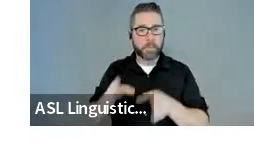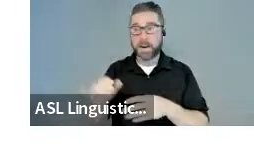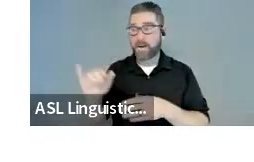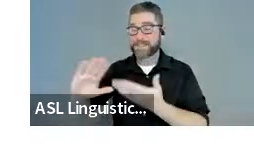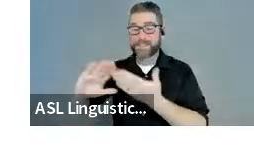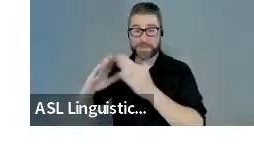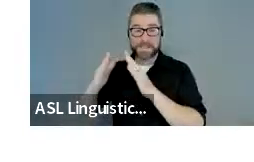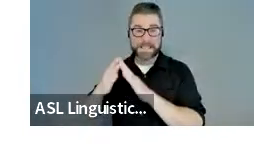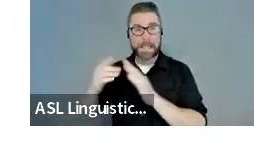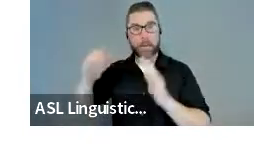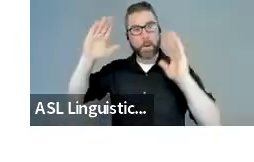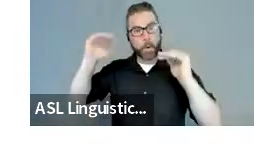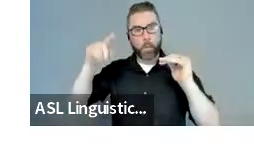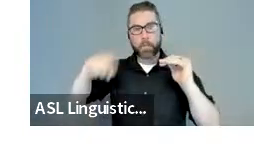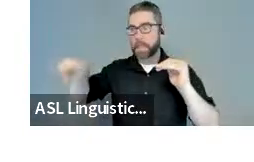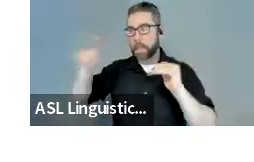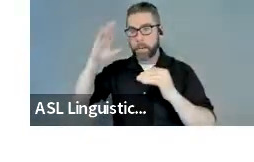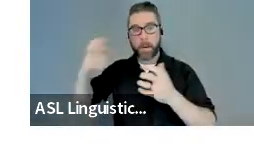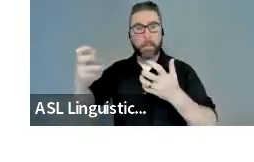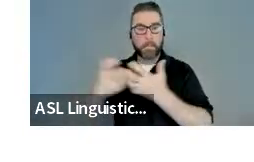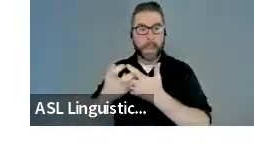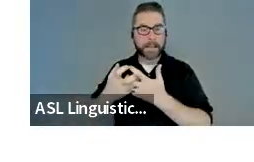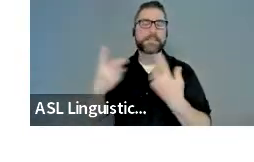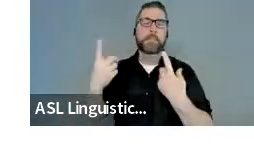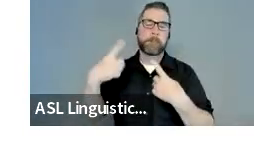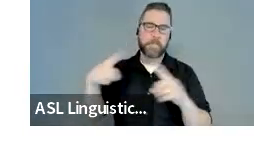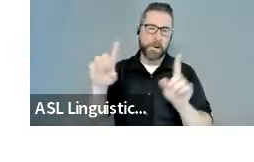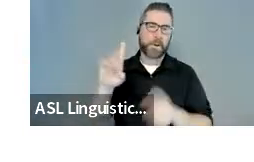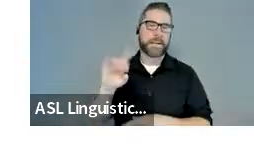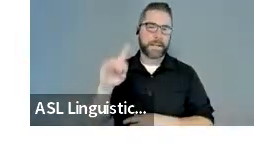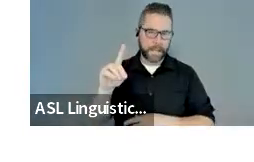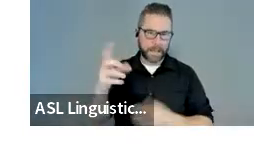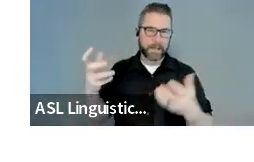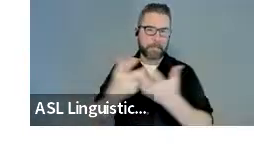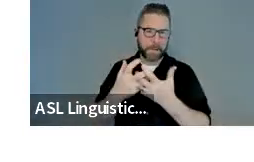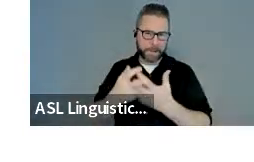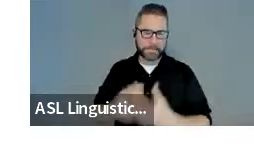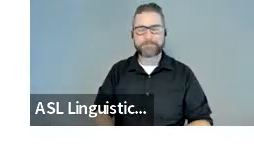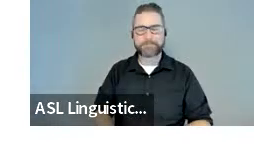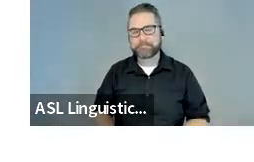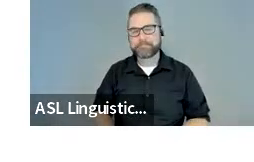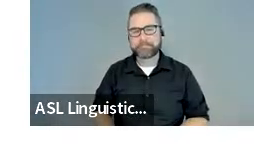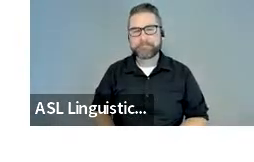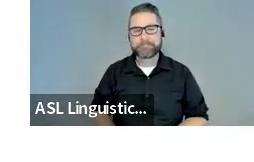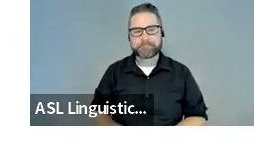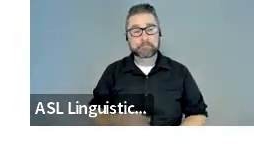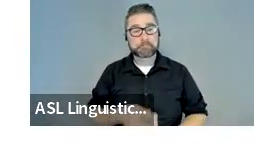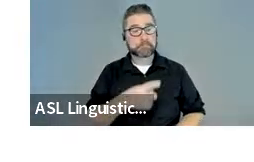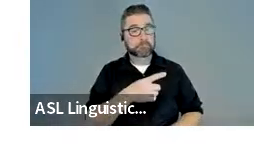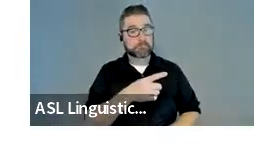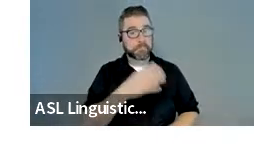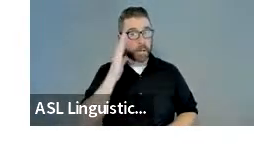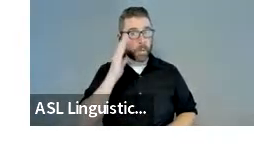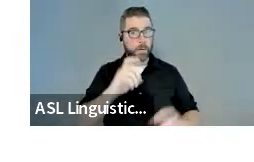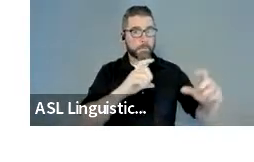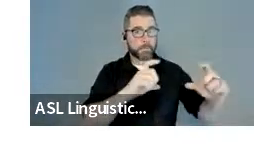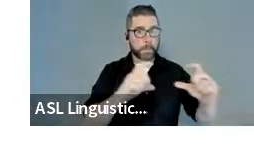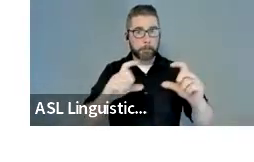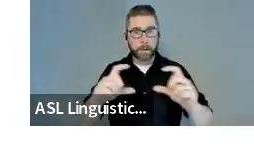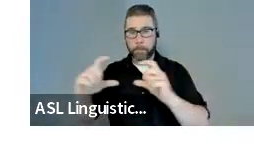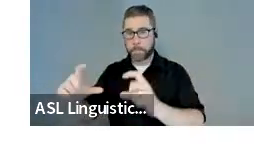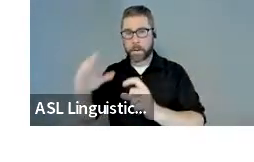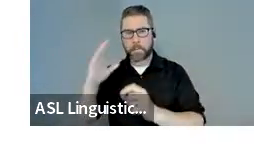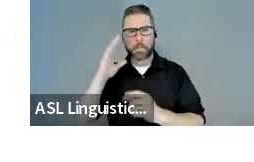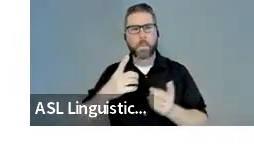today. So this is what would happen if we were to sort of move forward in the next few meetings with